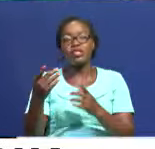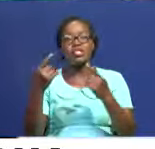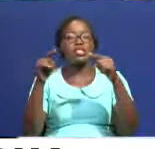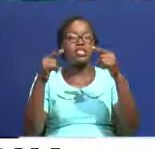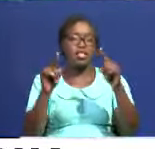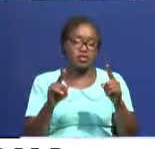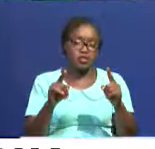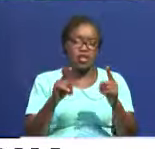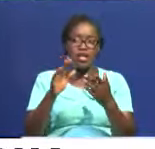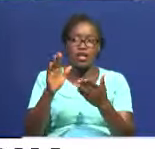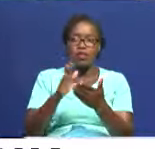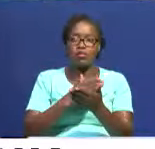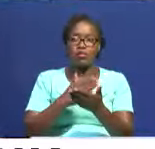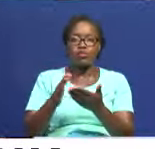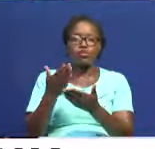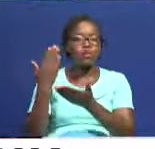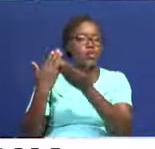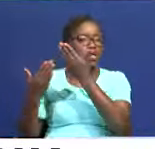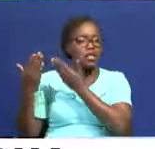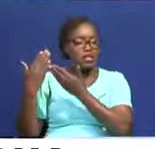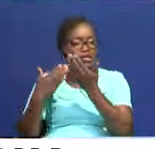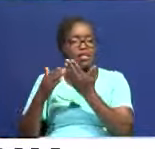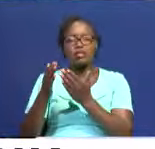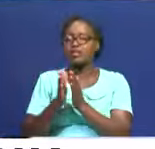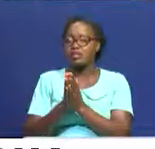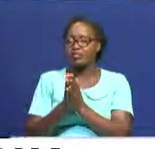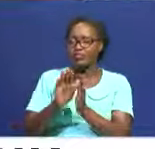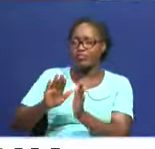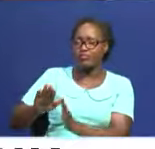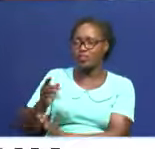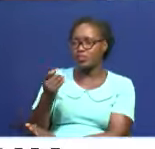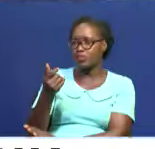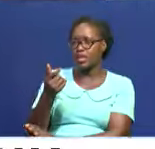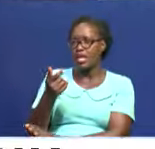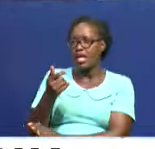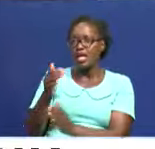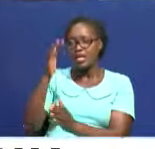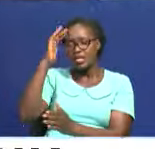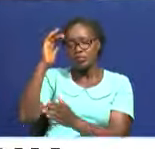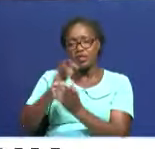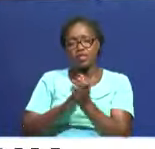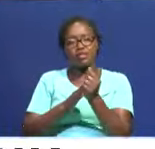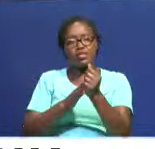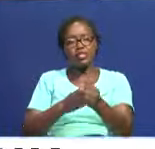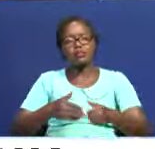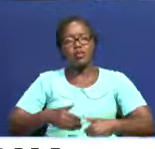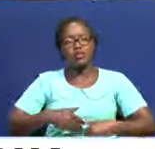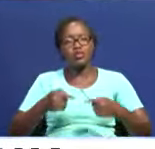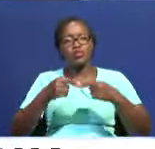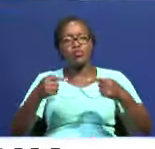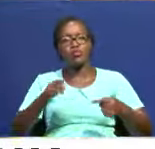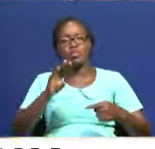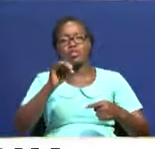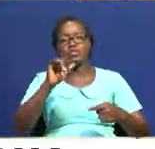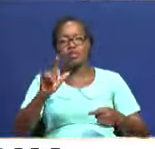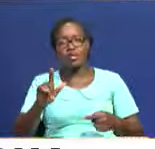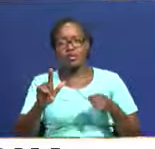successful. Nyimbo za jadi za Jumapili ziliwekwa kando kwa muda, huku waumini wakiongozwa na vijana katika kupinga mswada huo wa